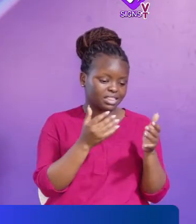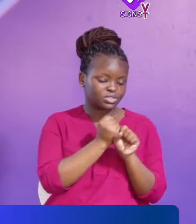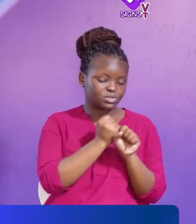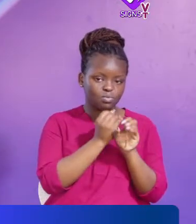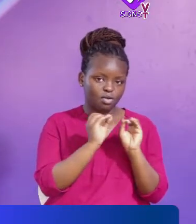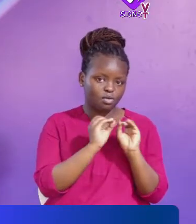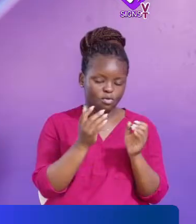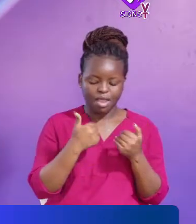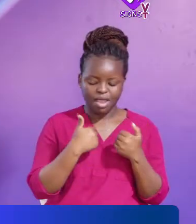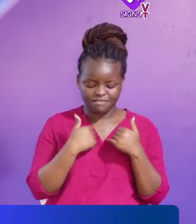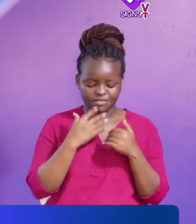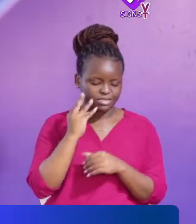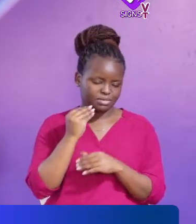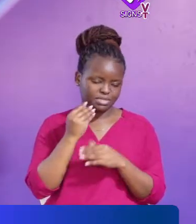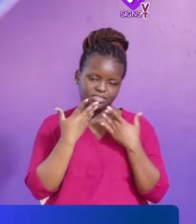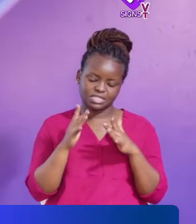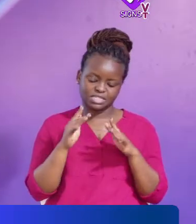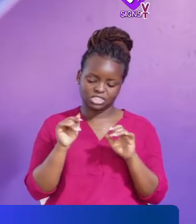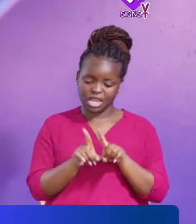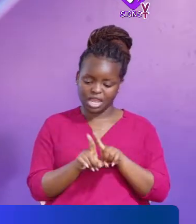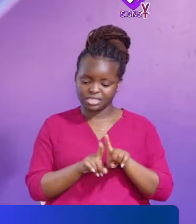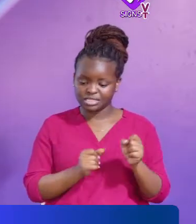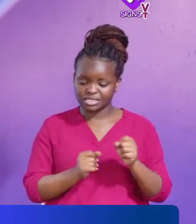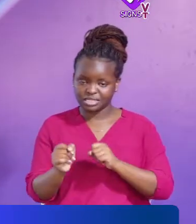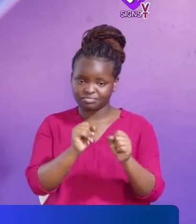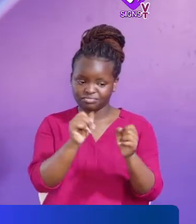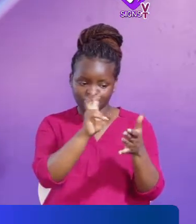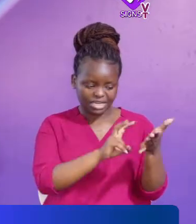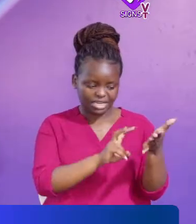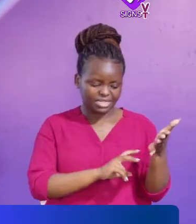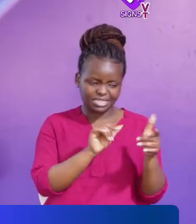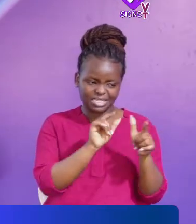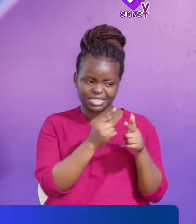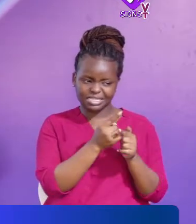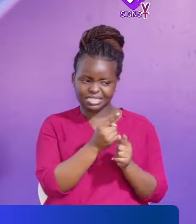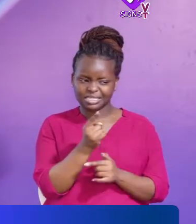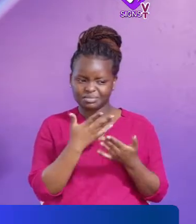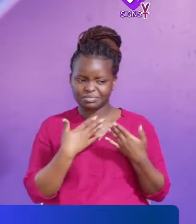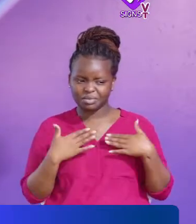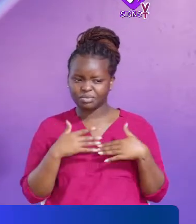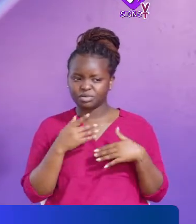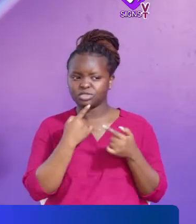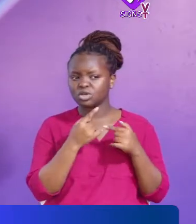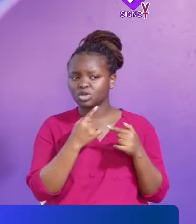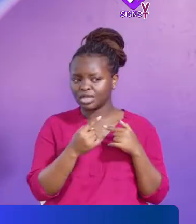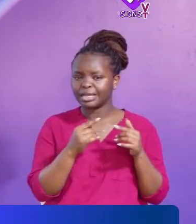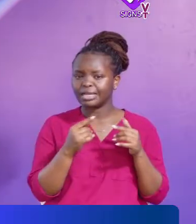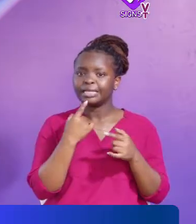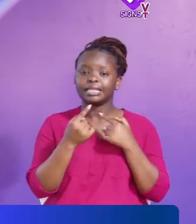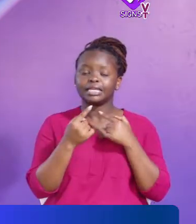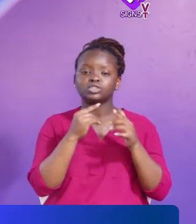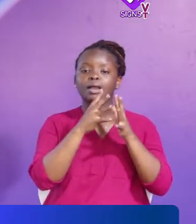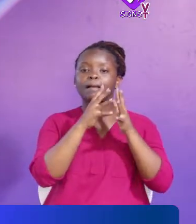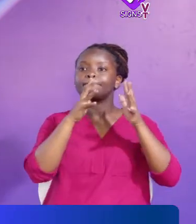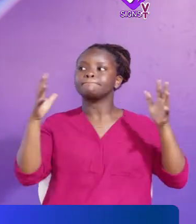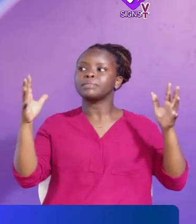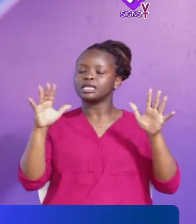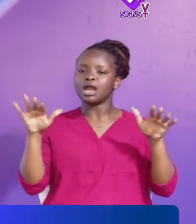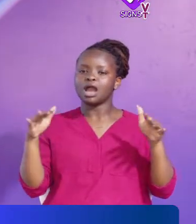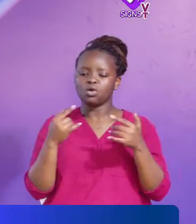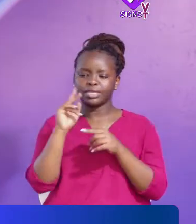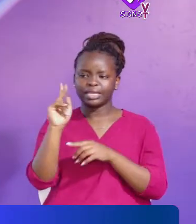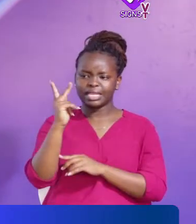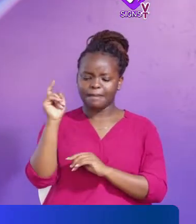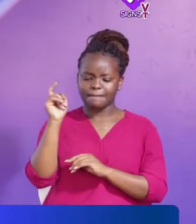Alan, as a strategist, when you read how these people talk, they talk big. How Kenya needs to industrialize, how Kenya